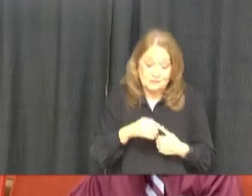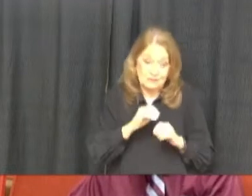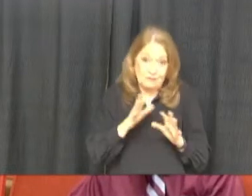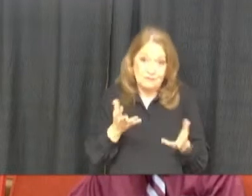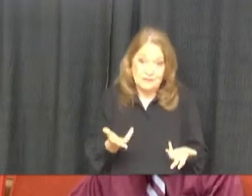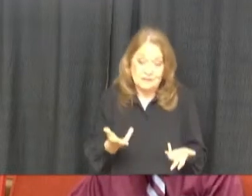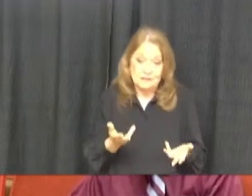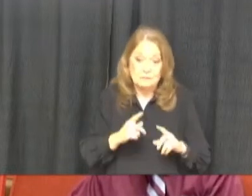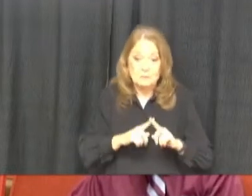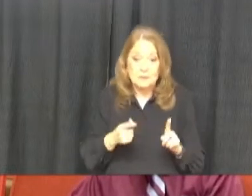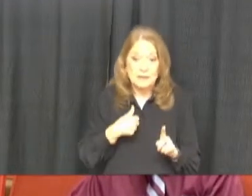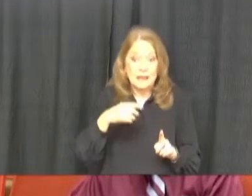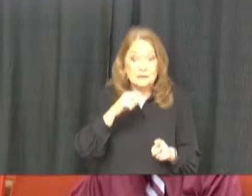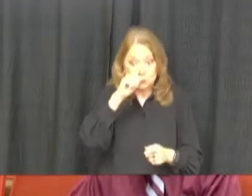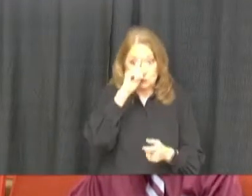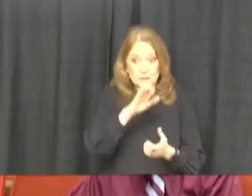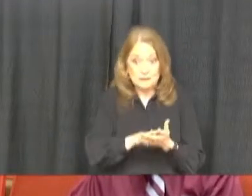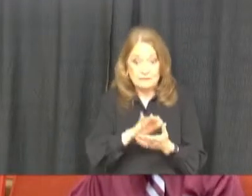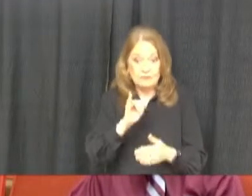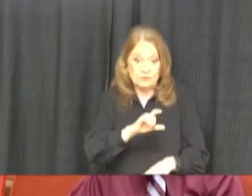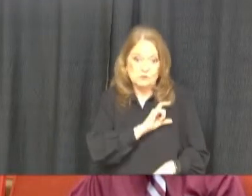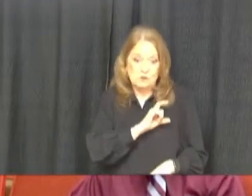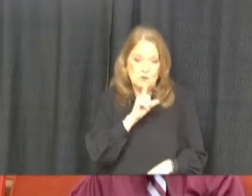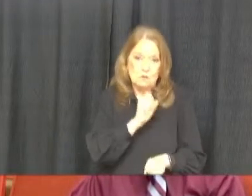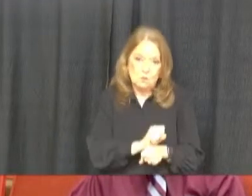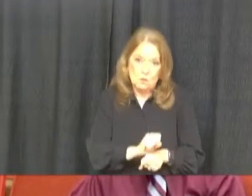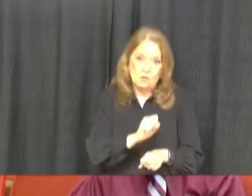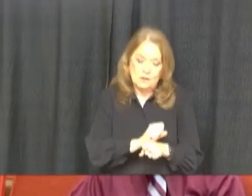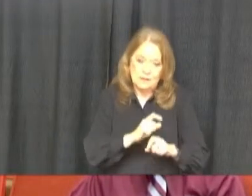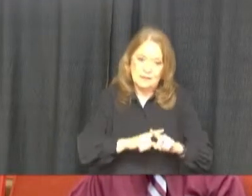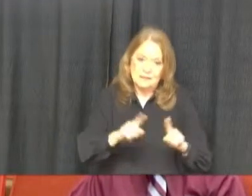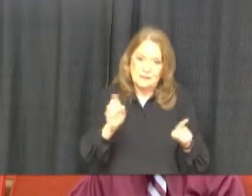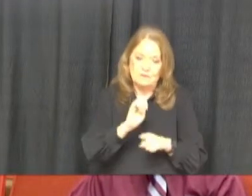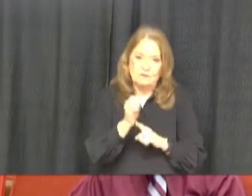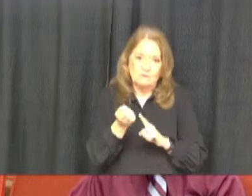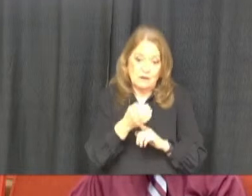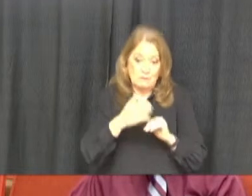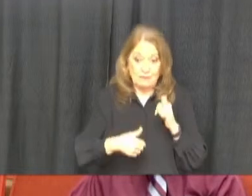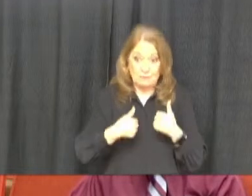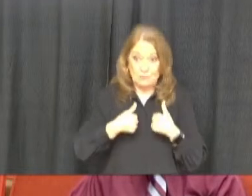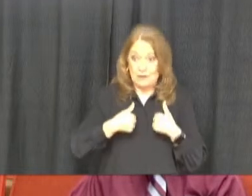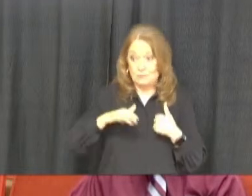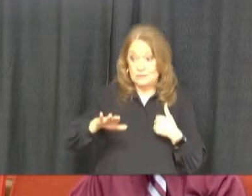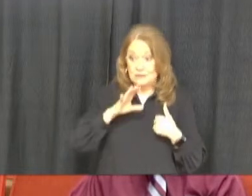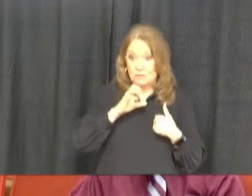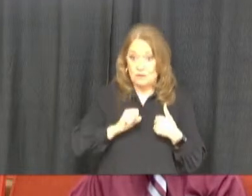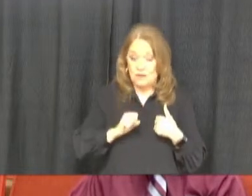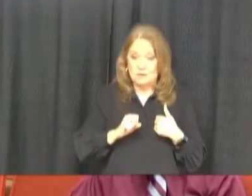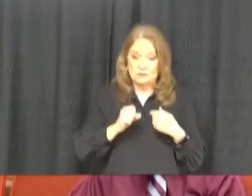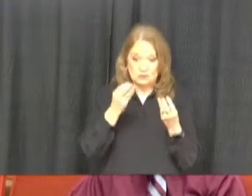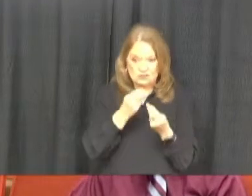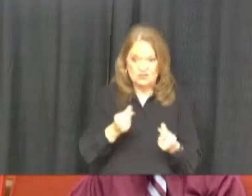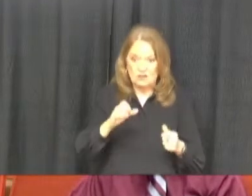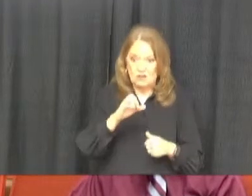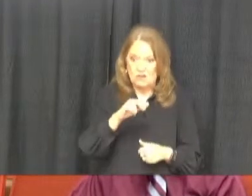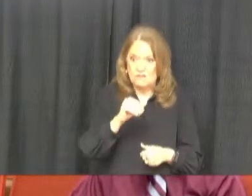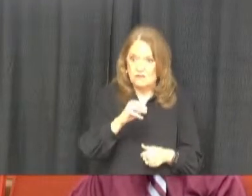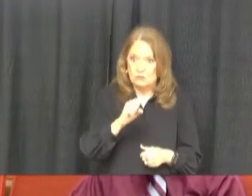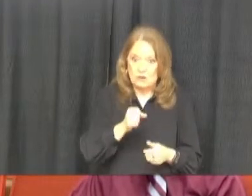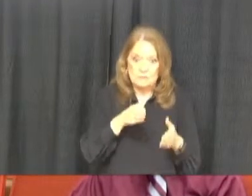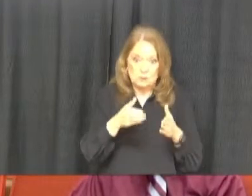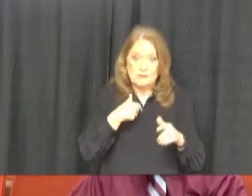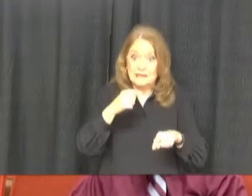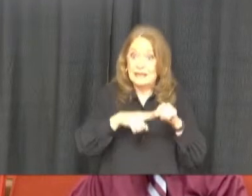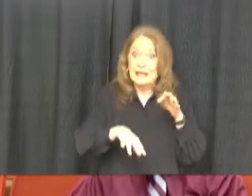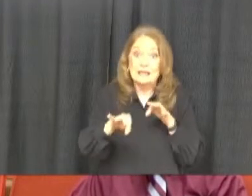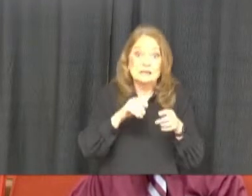obviously. But I do believe that these officers are working in a different environment than I was when I was their age. They're solving crimes in ways that I cannot explain to